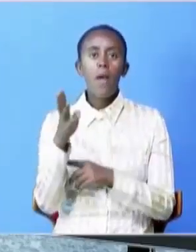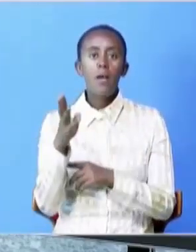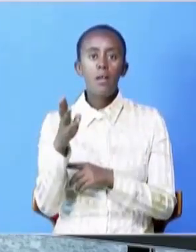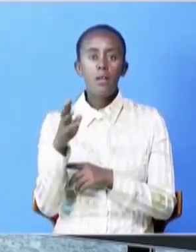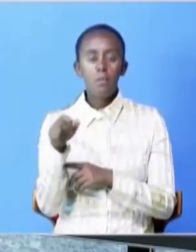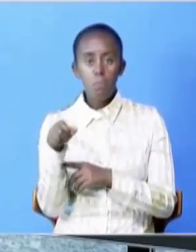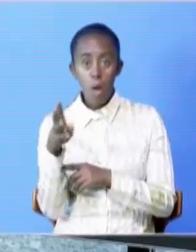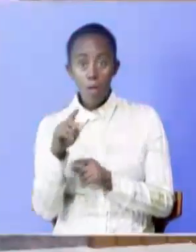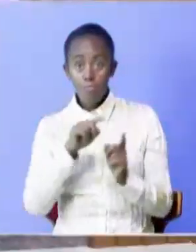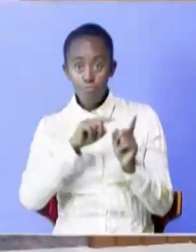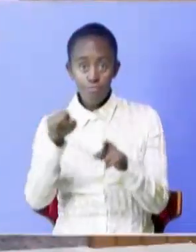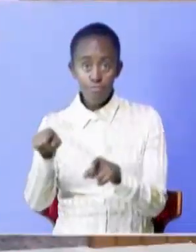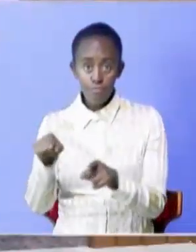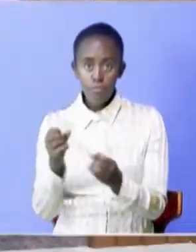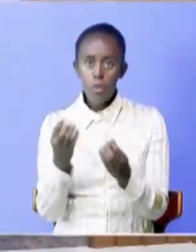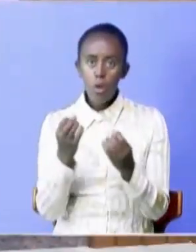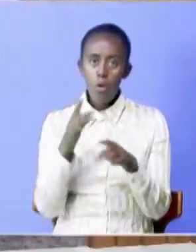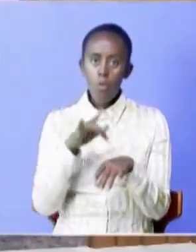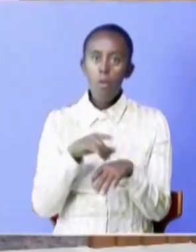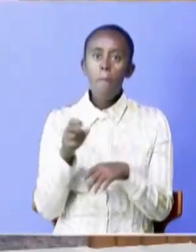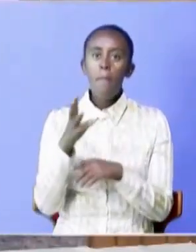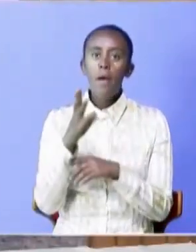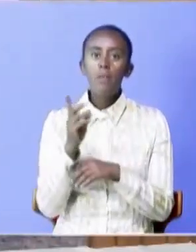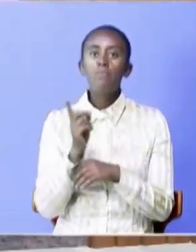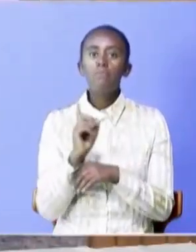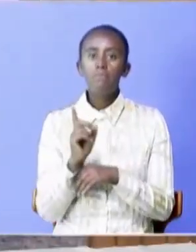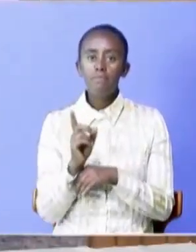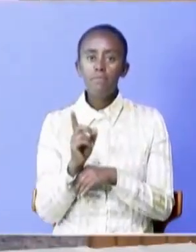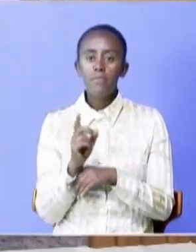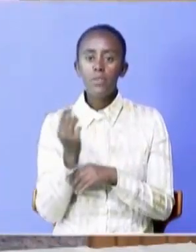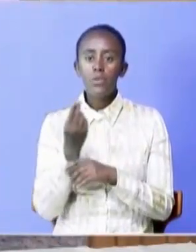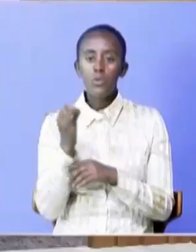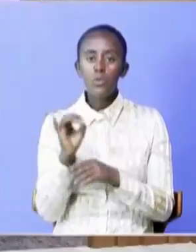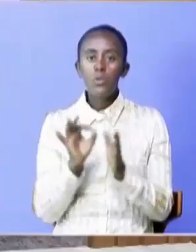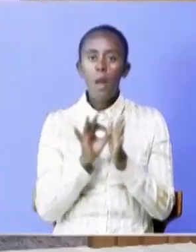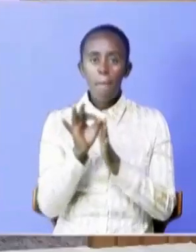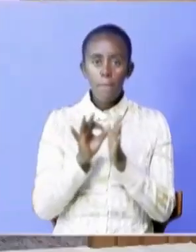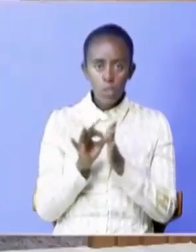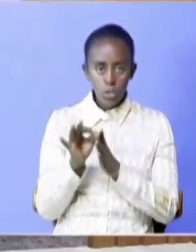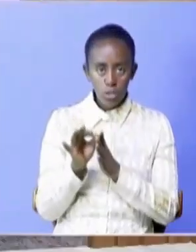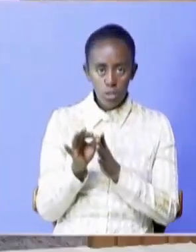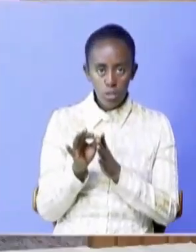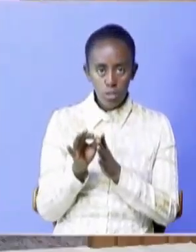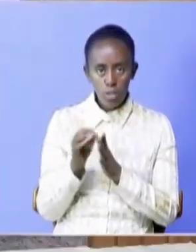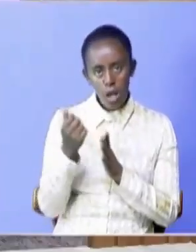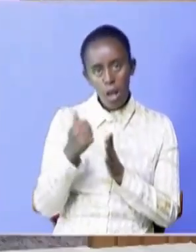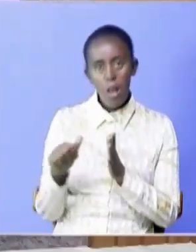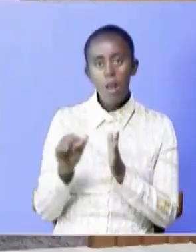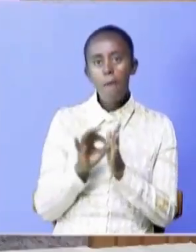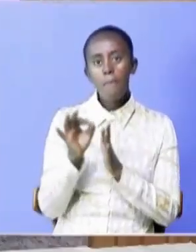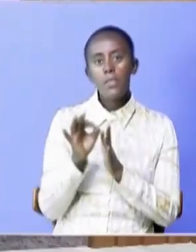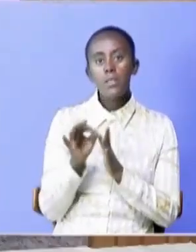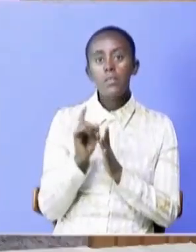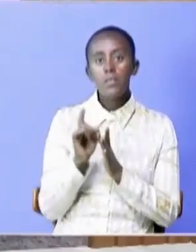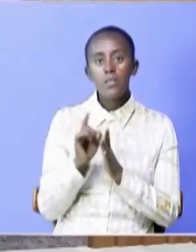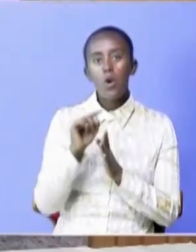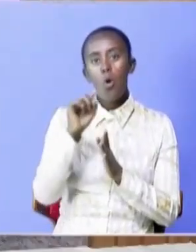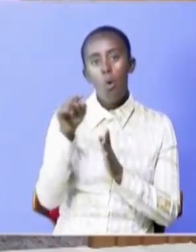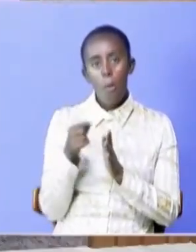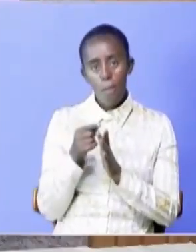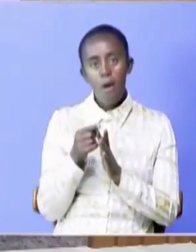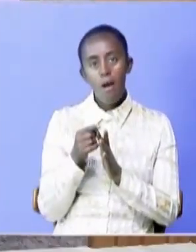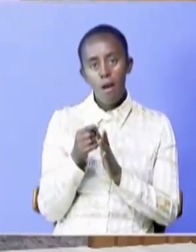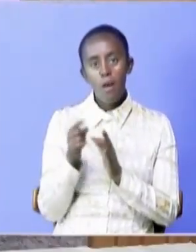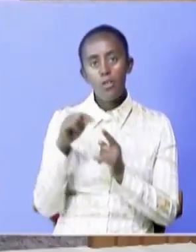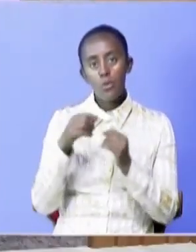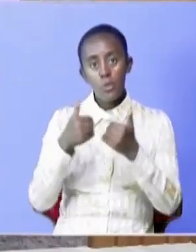you go to a bank, a lot of the bankers in a bank, they use numbers. And in numbers, we use comma